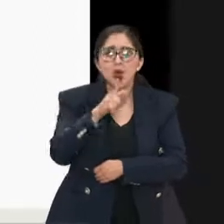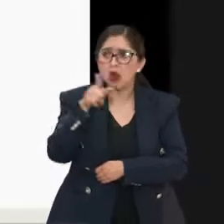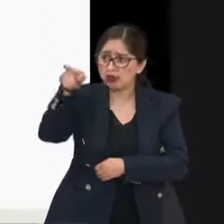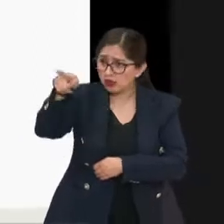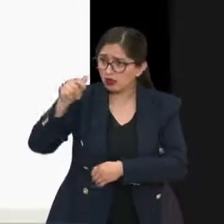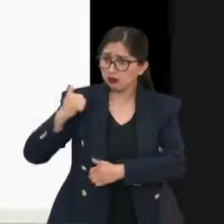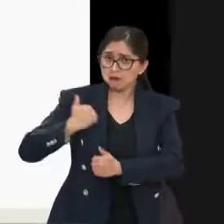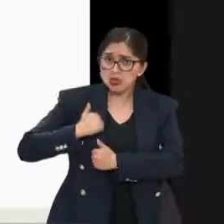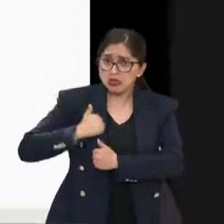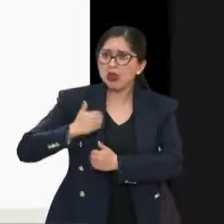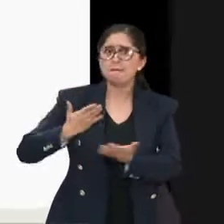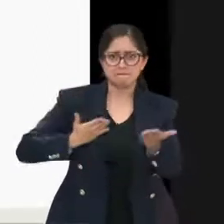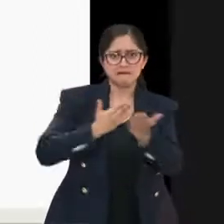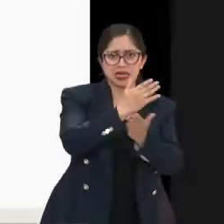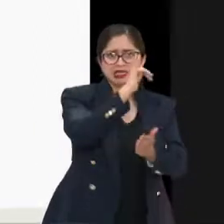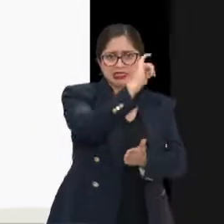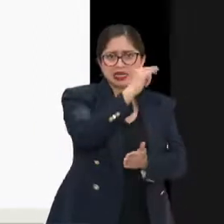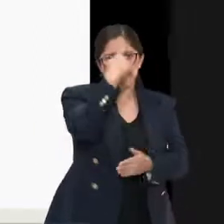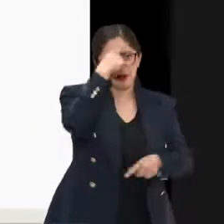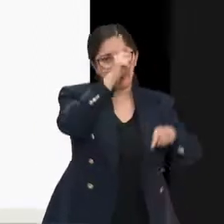some authoritarian